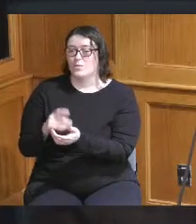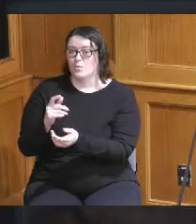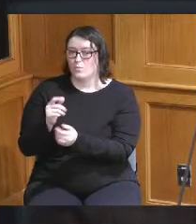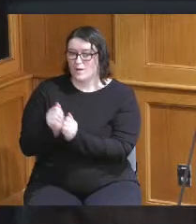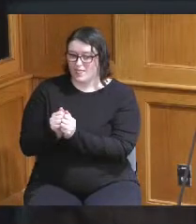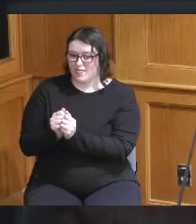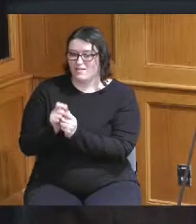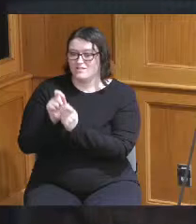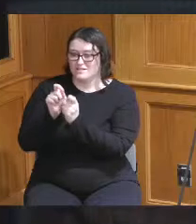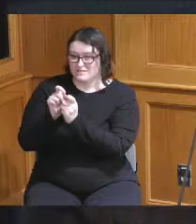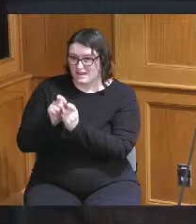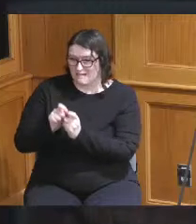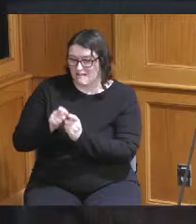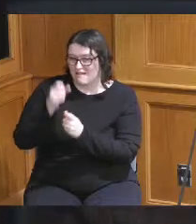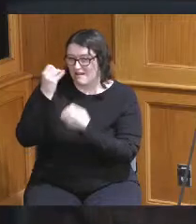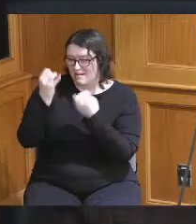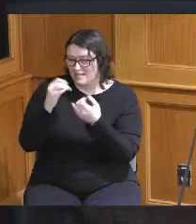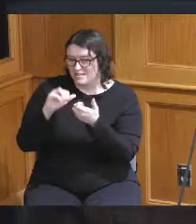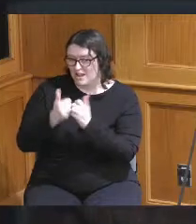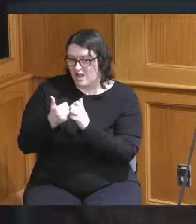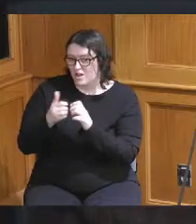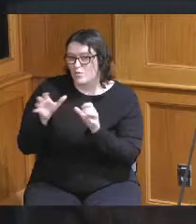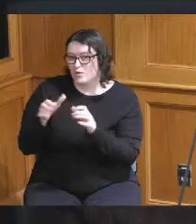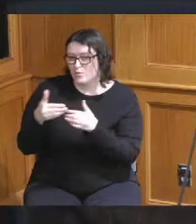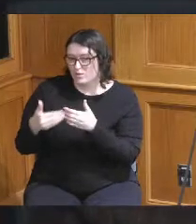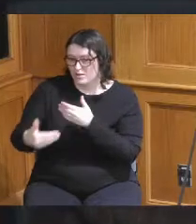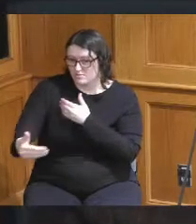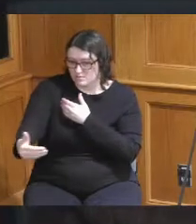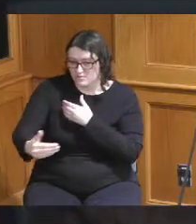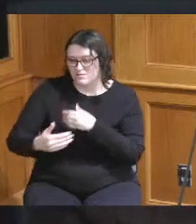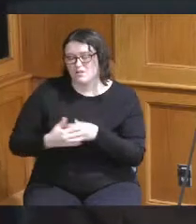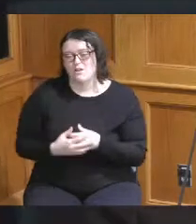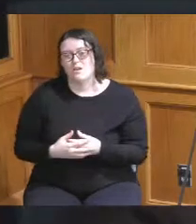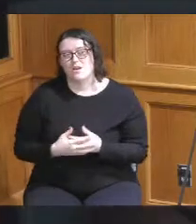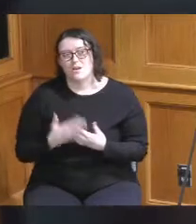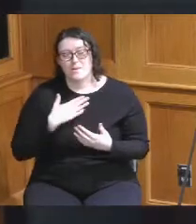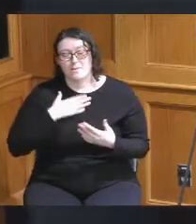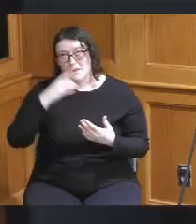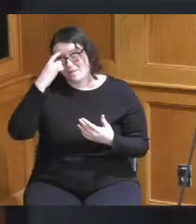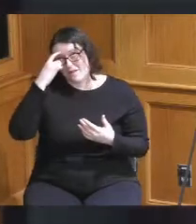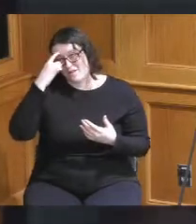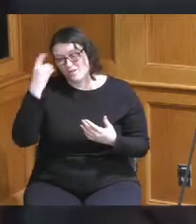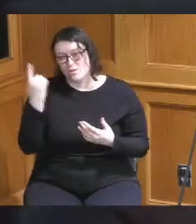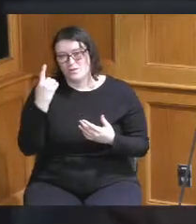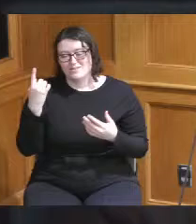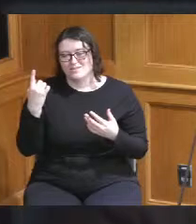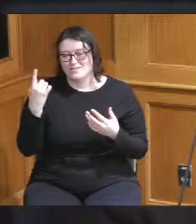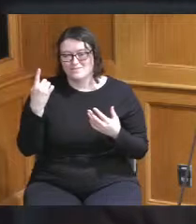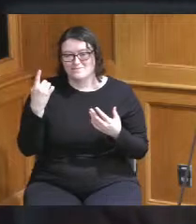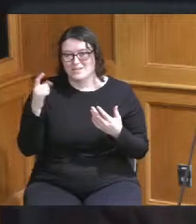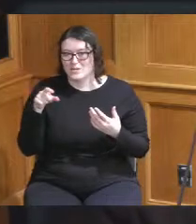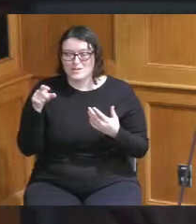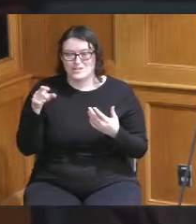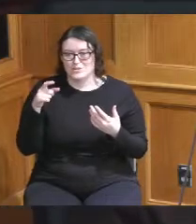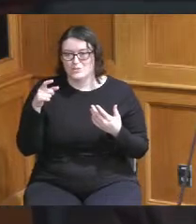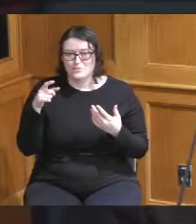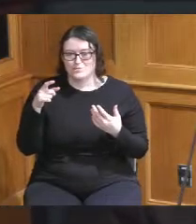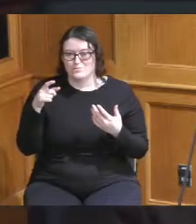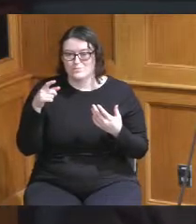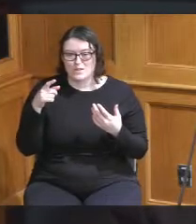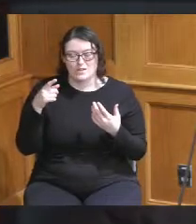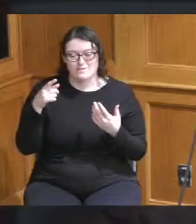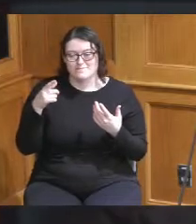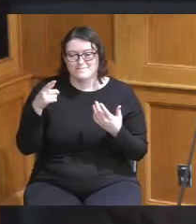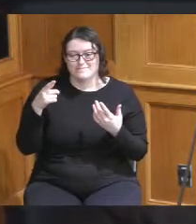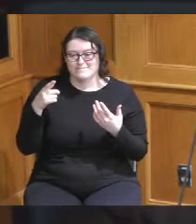finite ideas about how we could move forward. In my mind, it's always about compromise and trying to figure out something